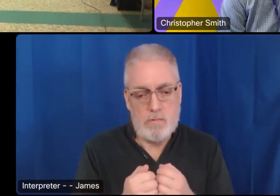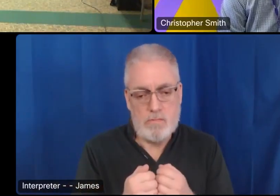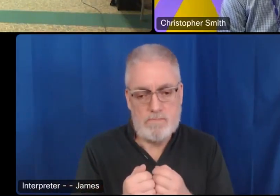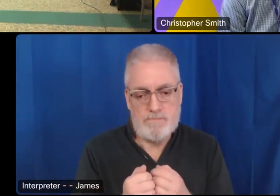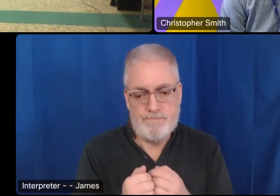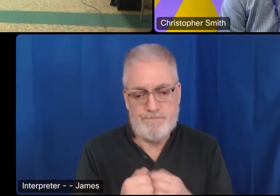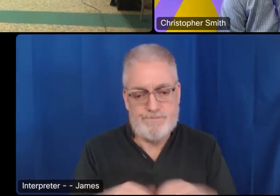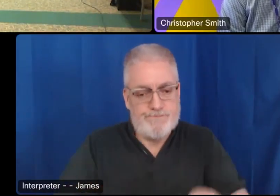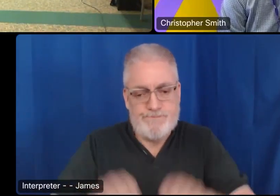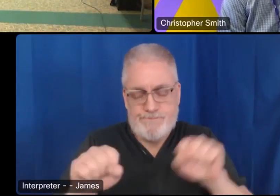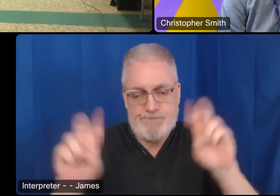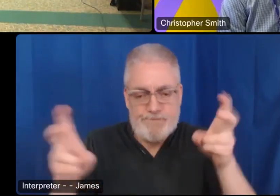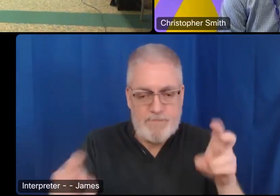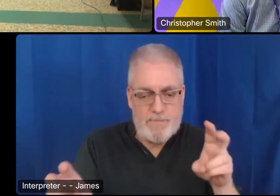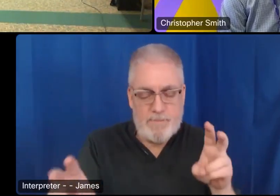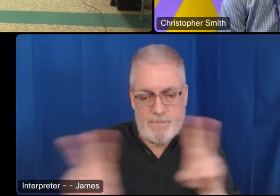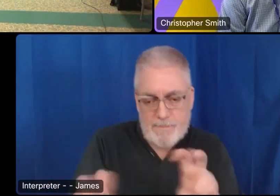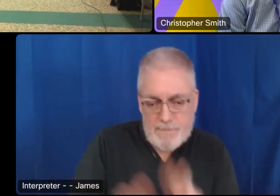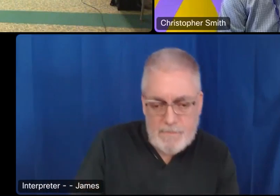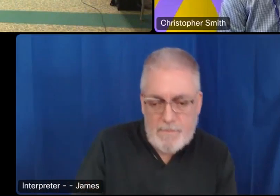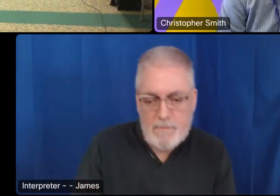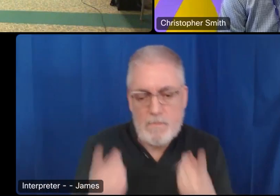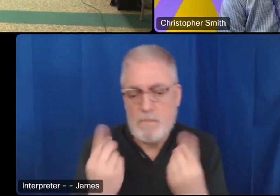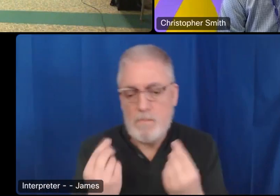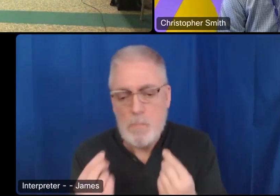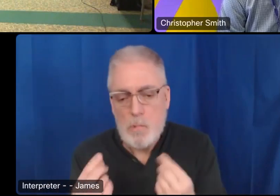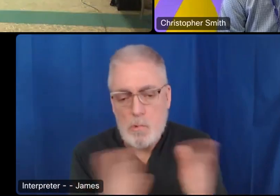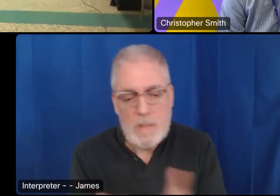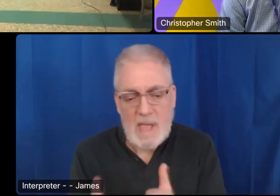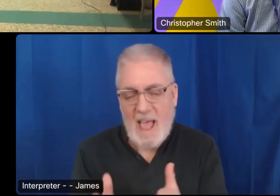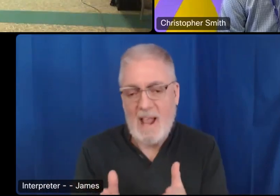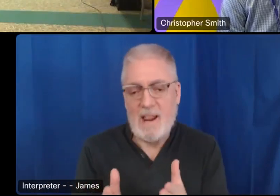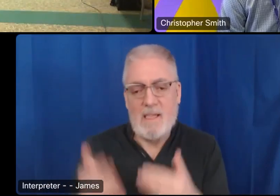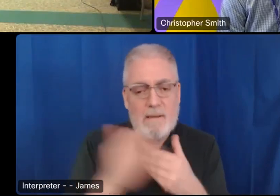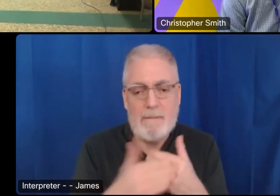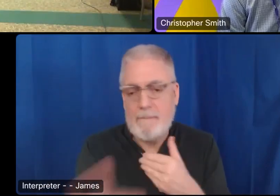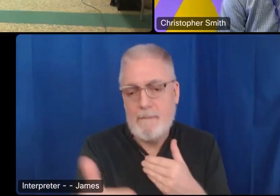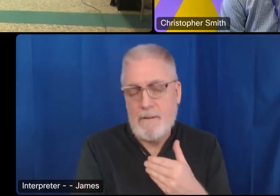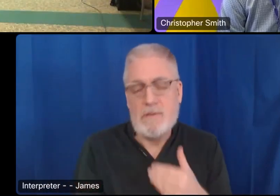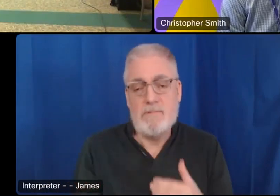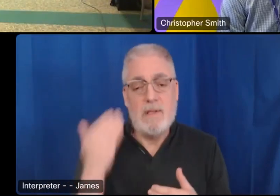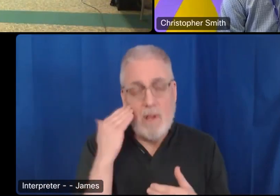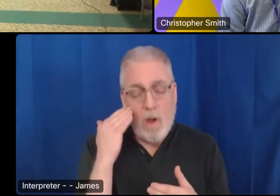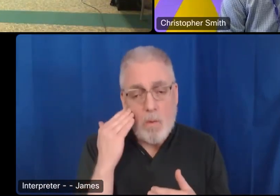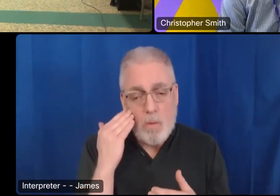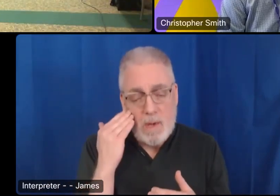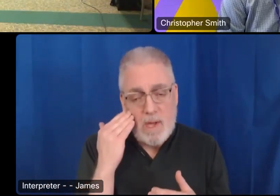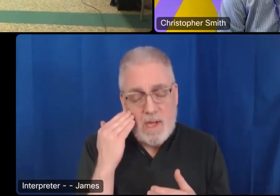look forward at that population, our population, as it continues to grow and the needs change?